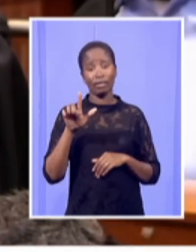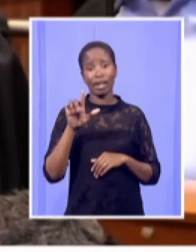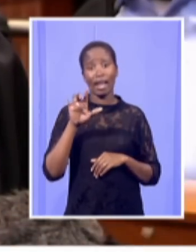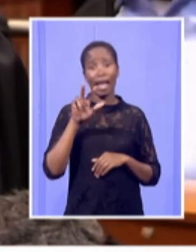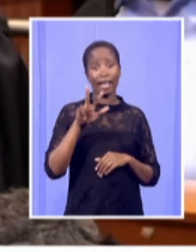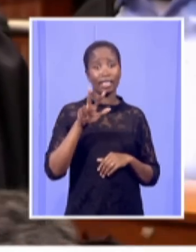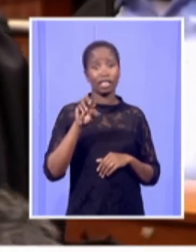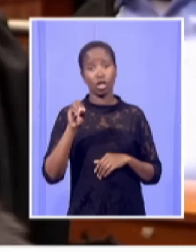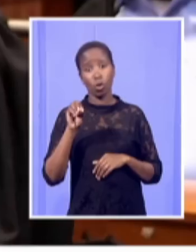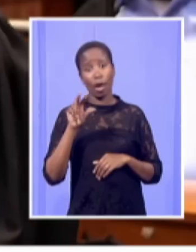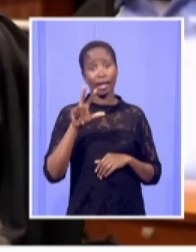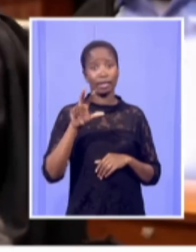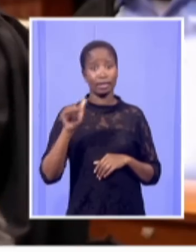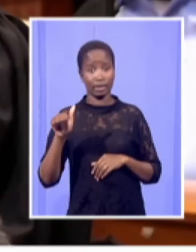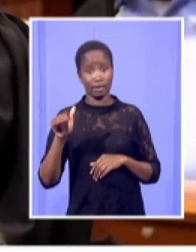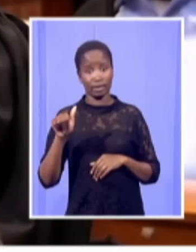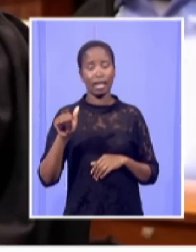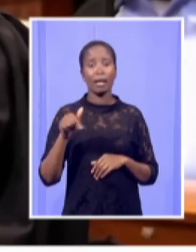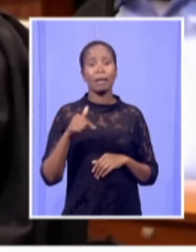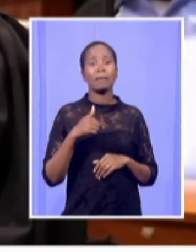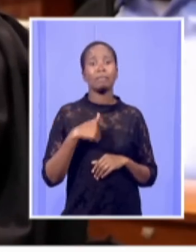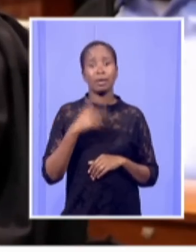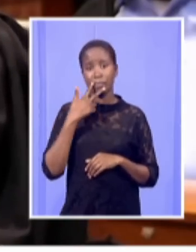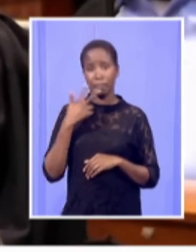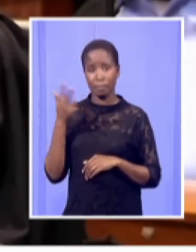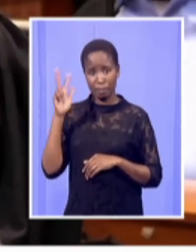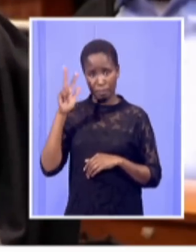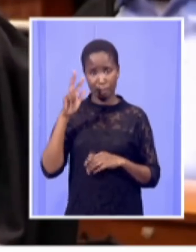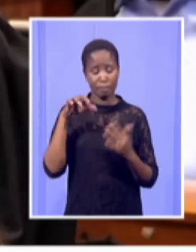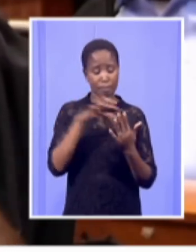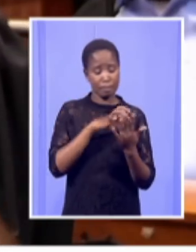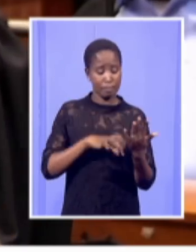66122857788086, do hereby make an oath and state the following.